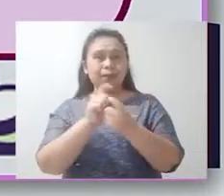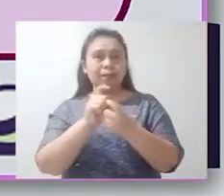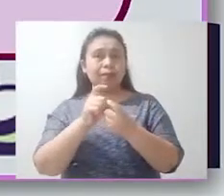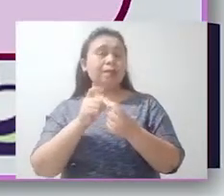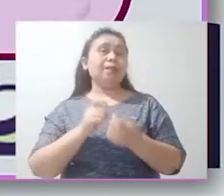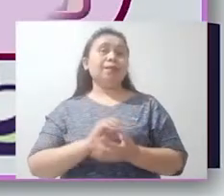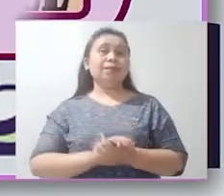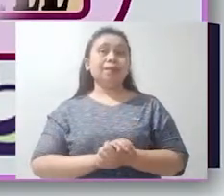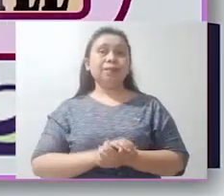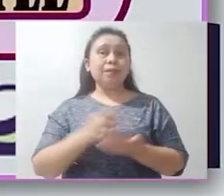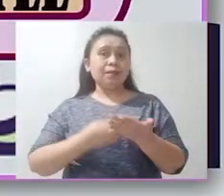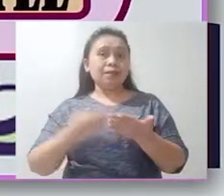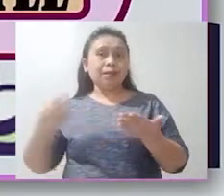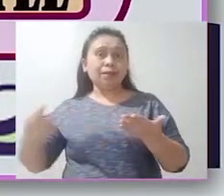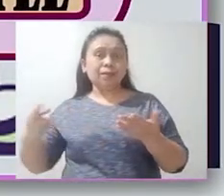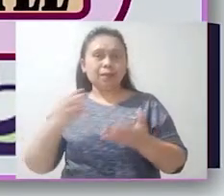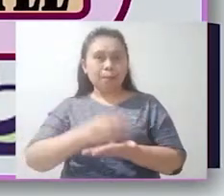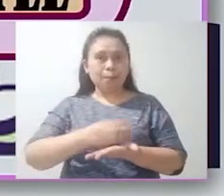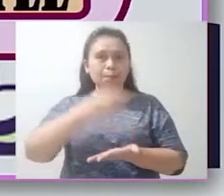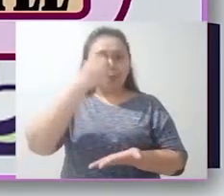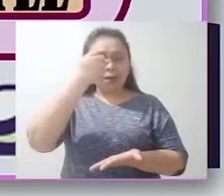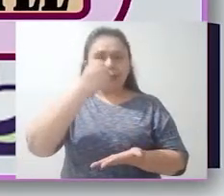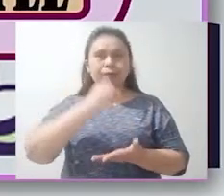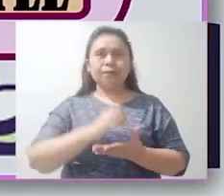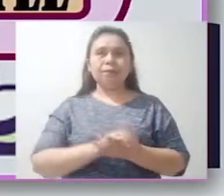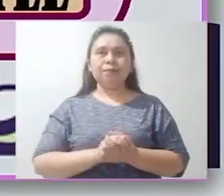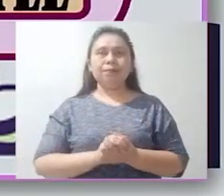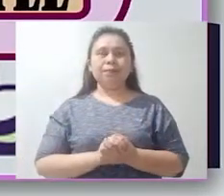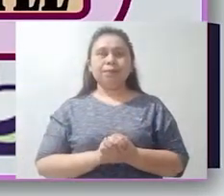Exactly. This is a reagent bottle.